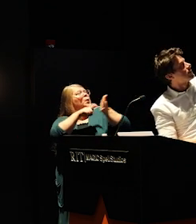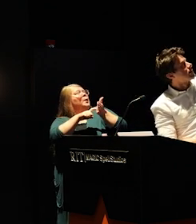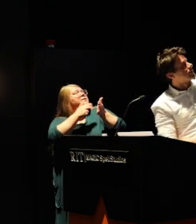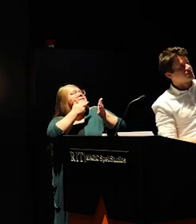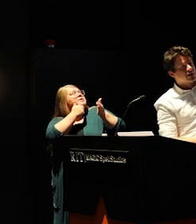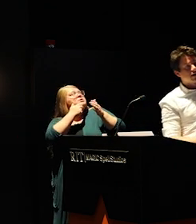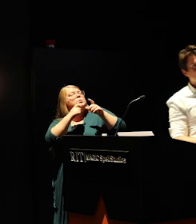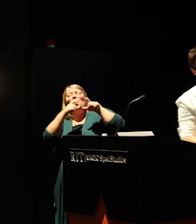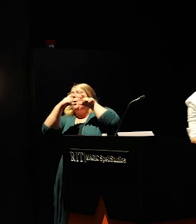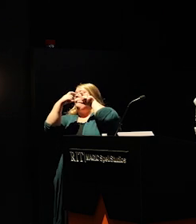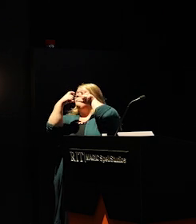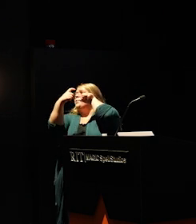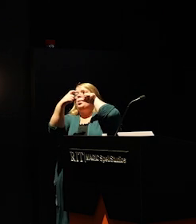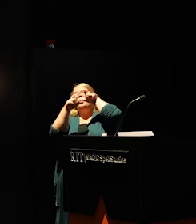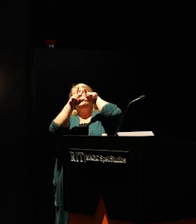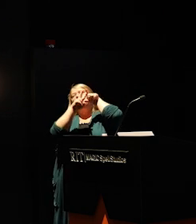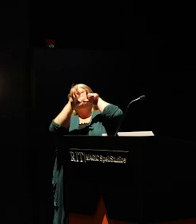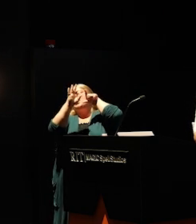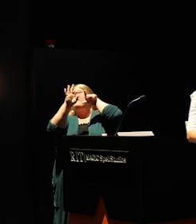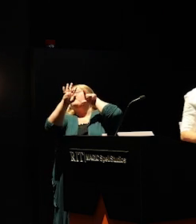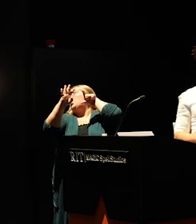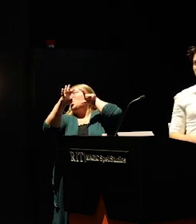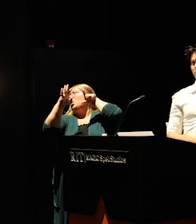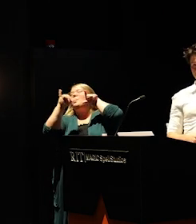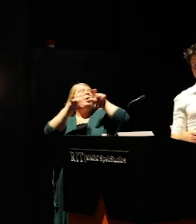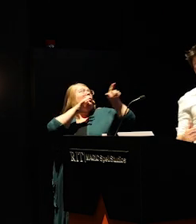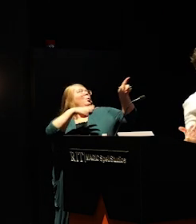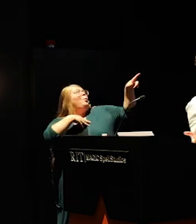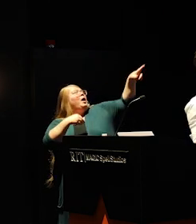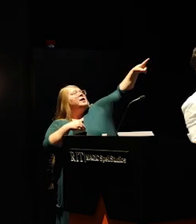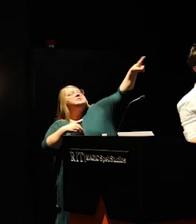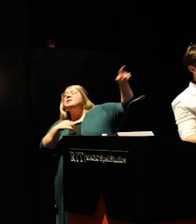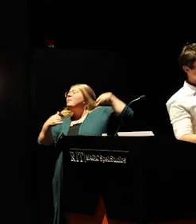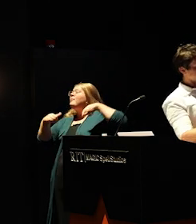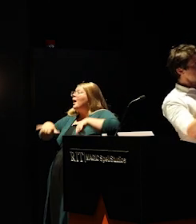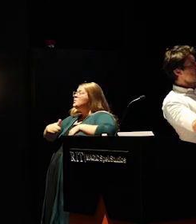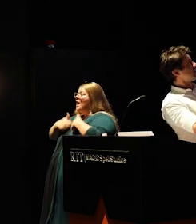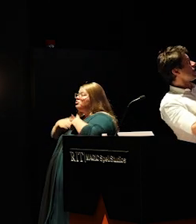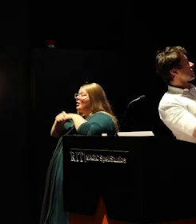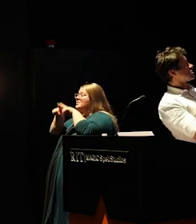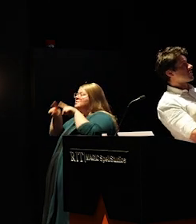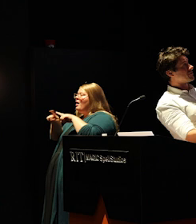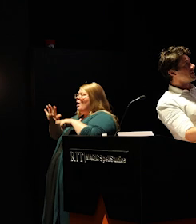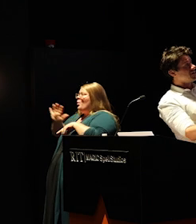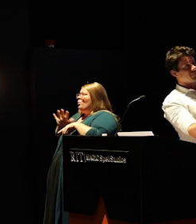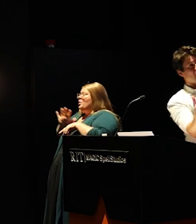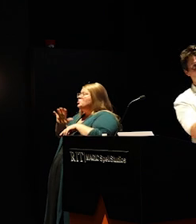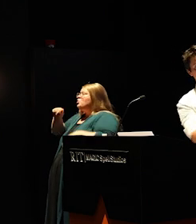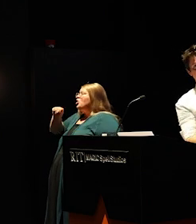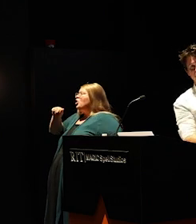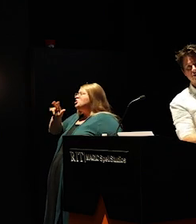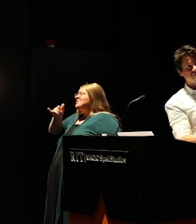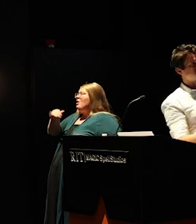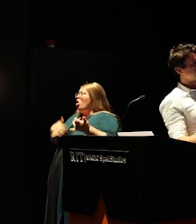there. That was an address sign from Buenos Aires, Argentina. I had gone there on a trip and